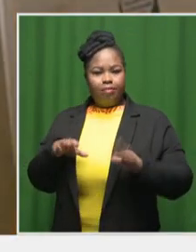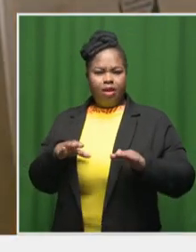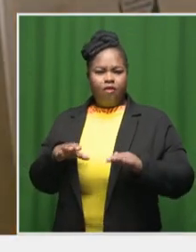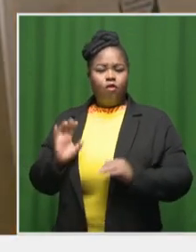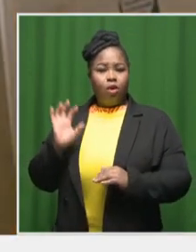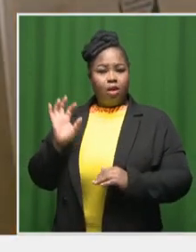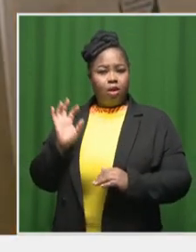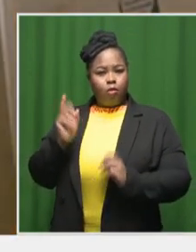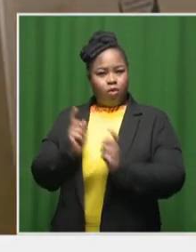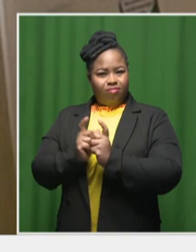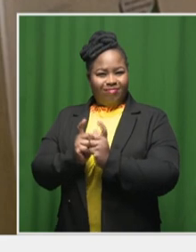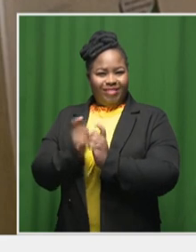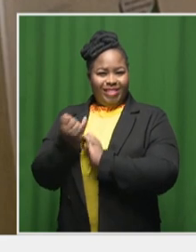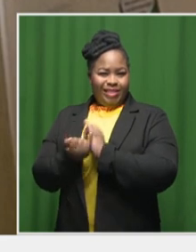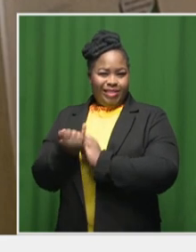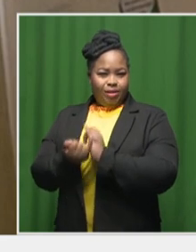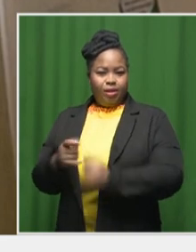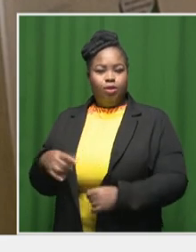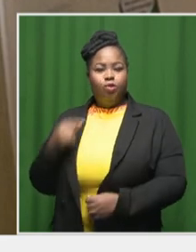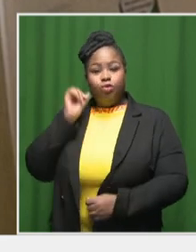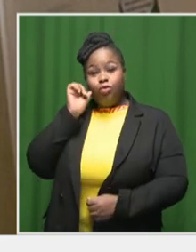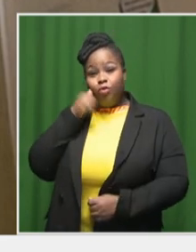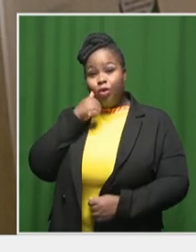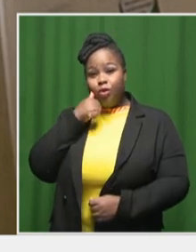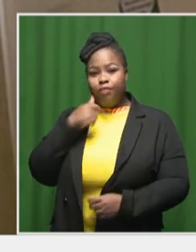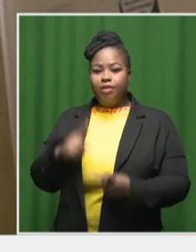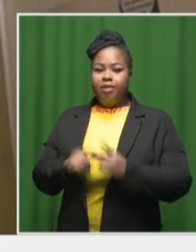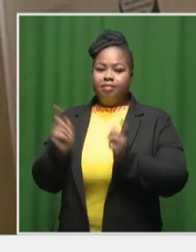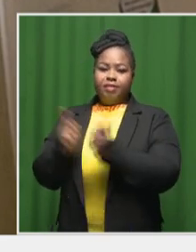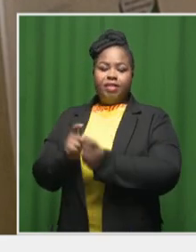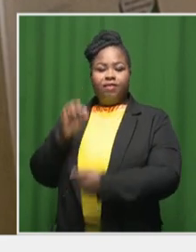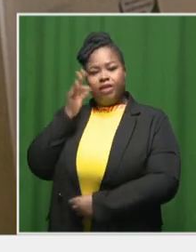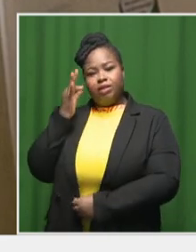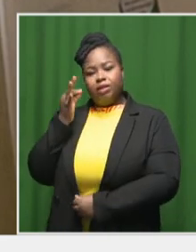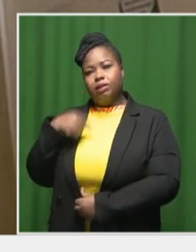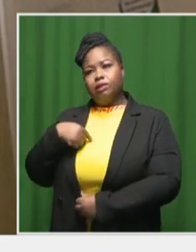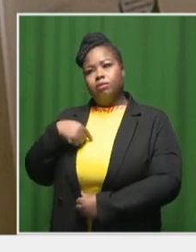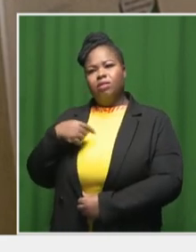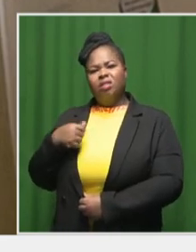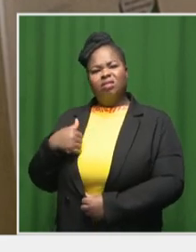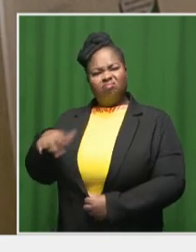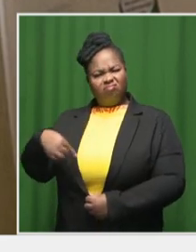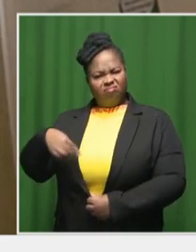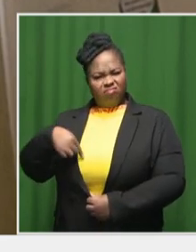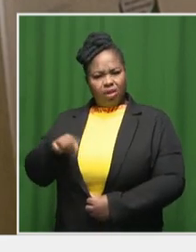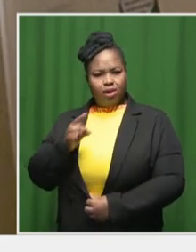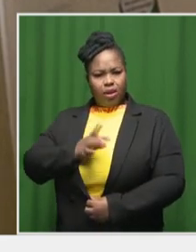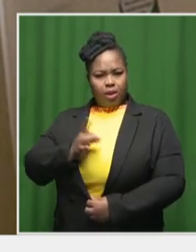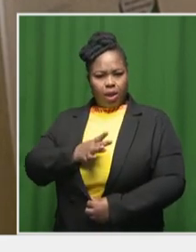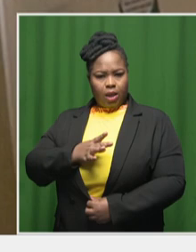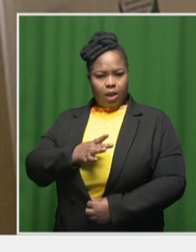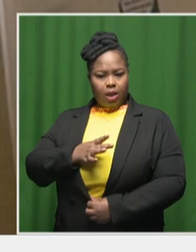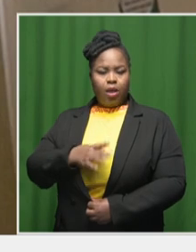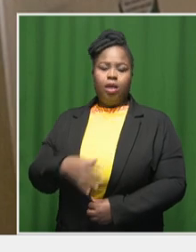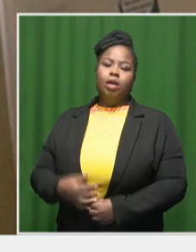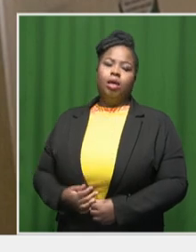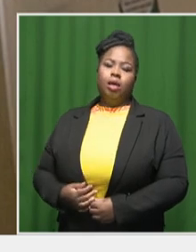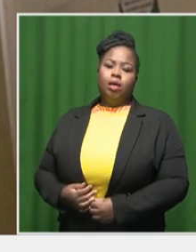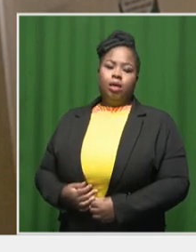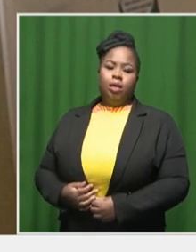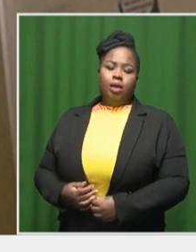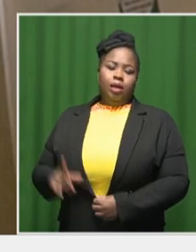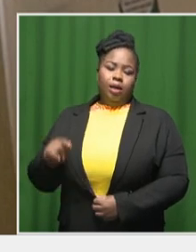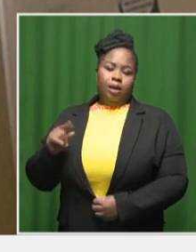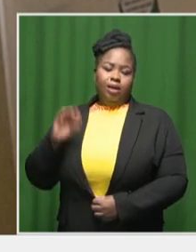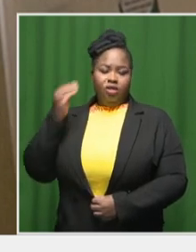We're actually playing tomorrow. We're starting and we're playing from Saturday till next Saturday because next Saturday will be the final. It's just